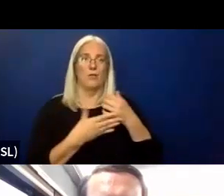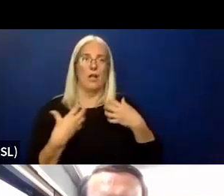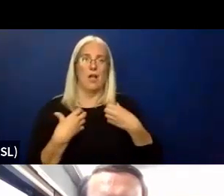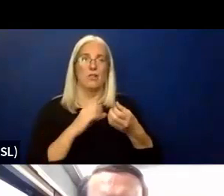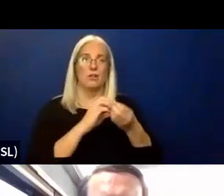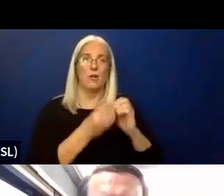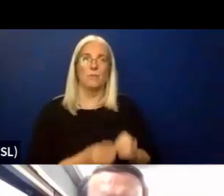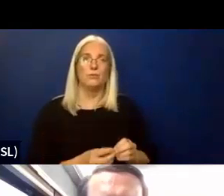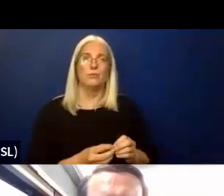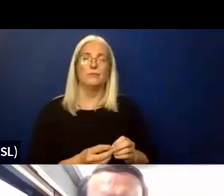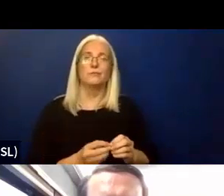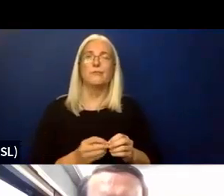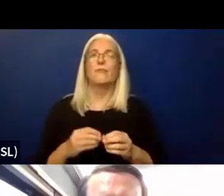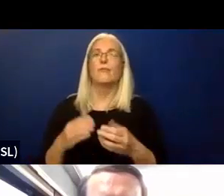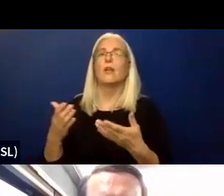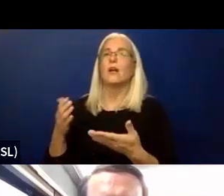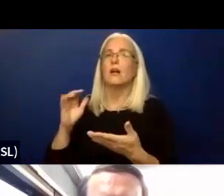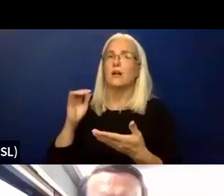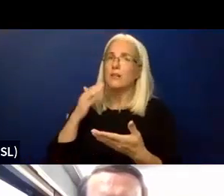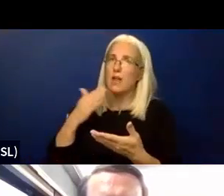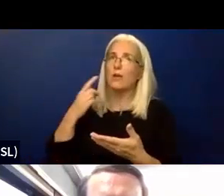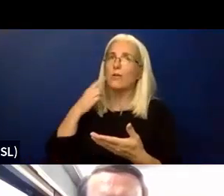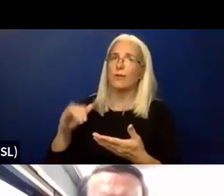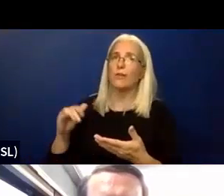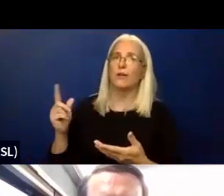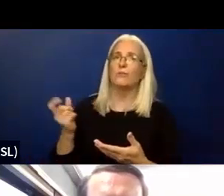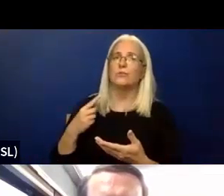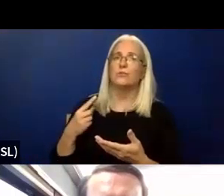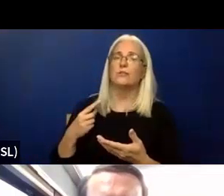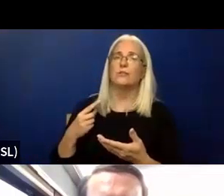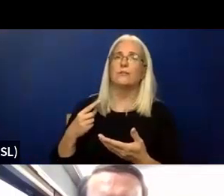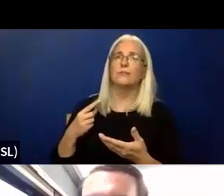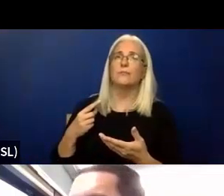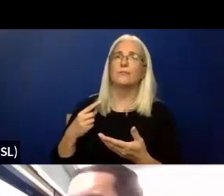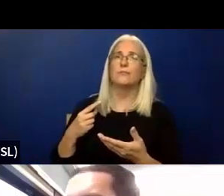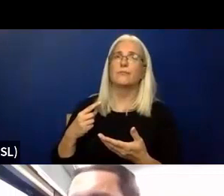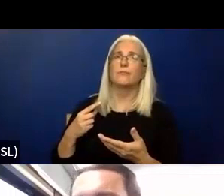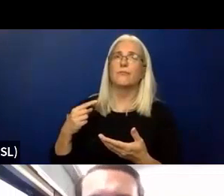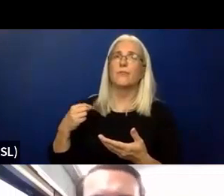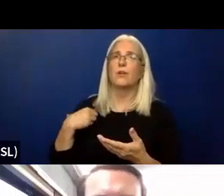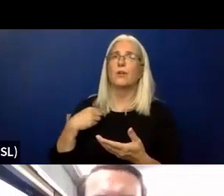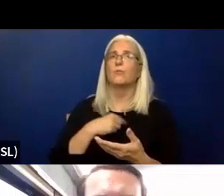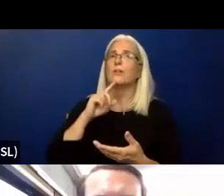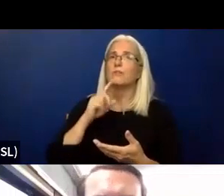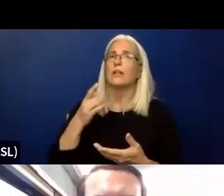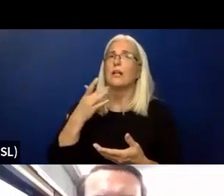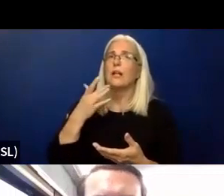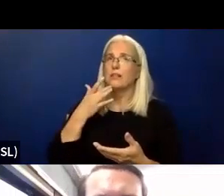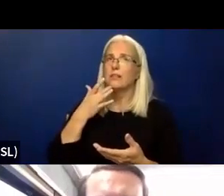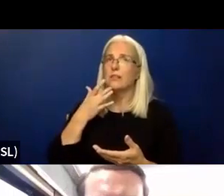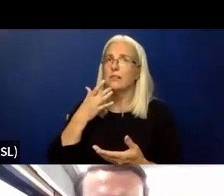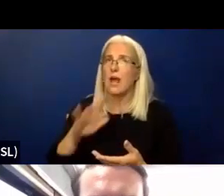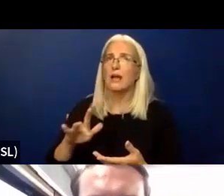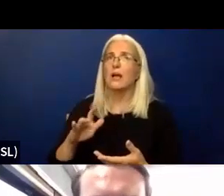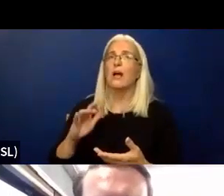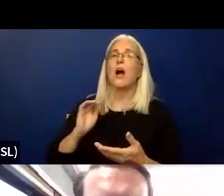question. We are so fortunate that with our recommendations and with the state's input